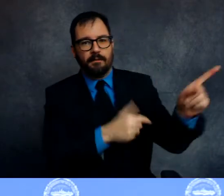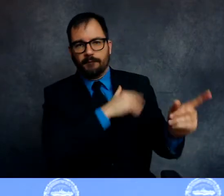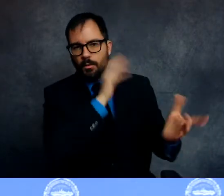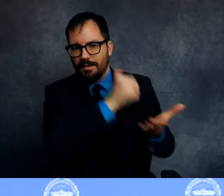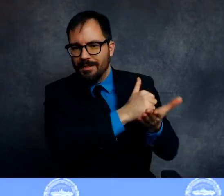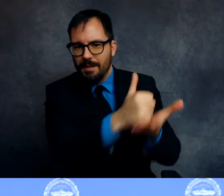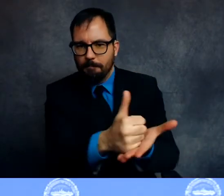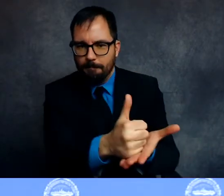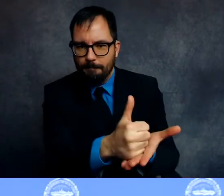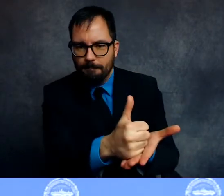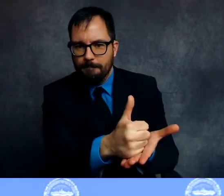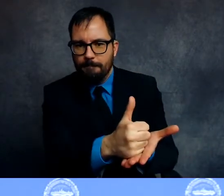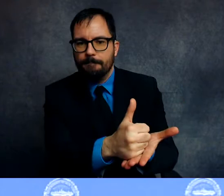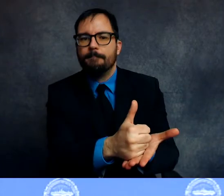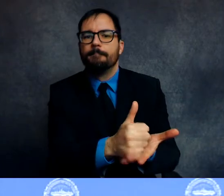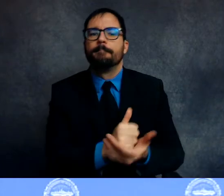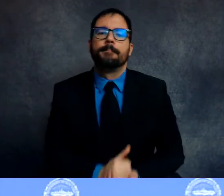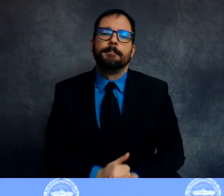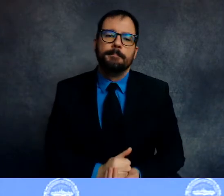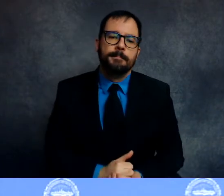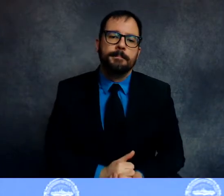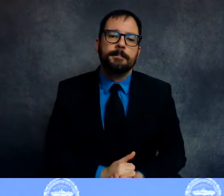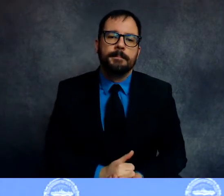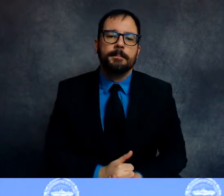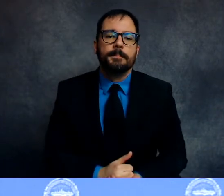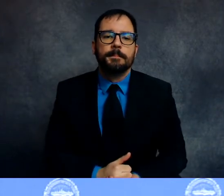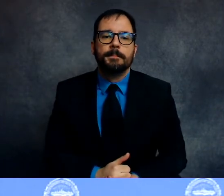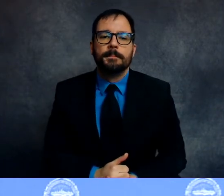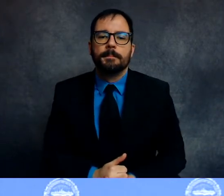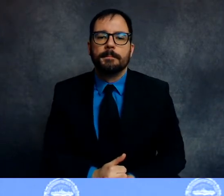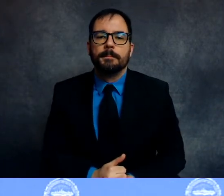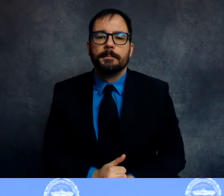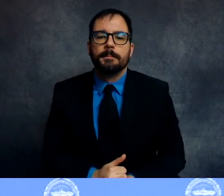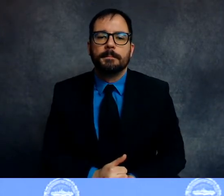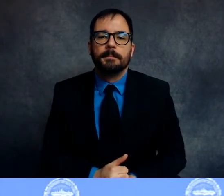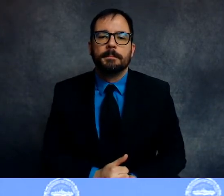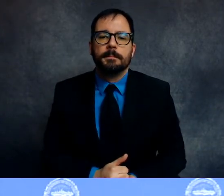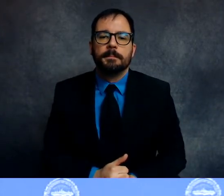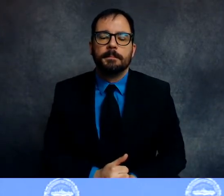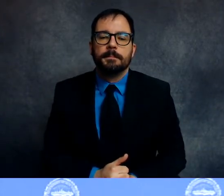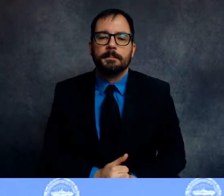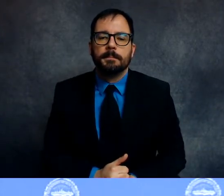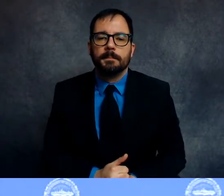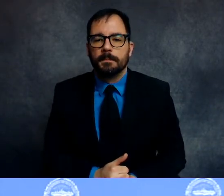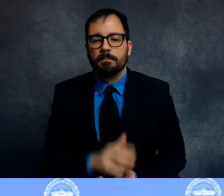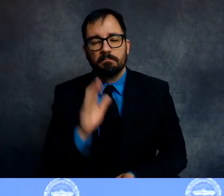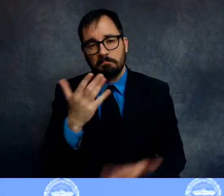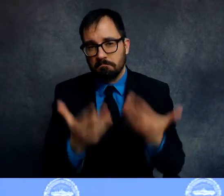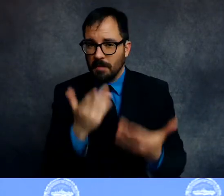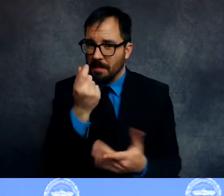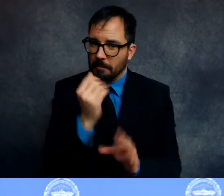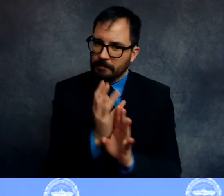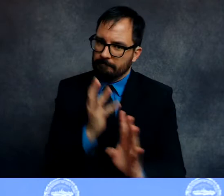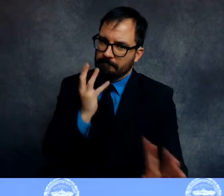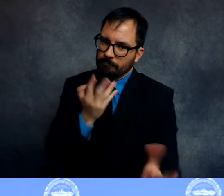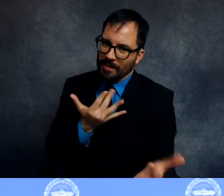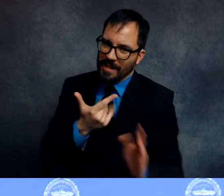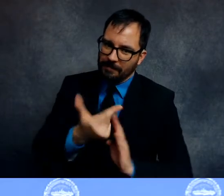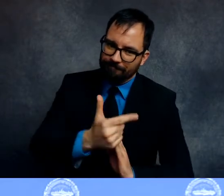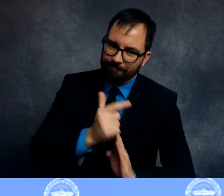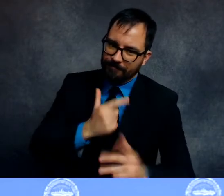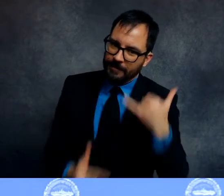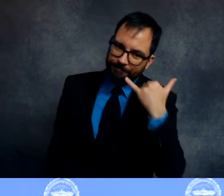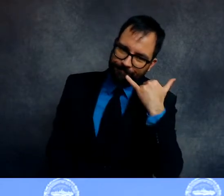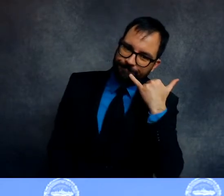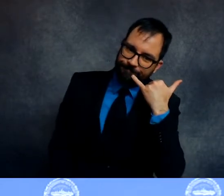hard time and you want to get connected, you call 211 to get connected to the state. And there are call takers that are there to help you and want to help you with this. If there's